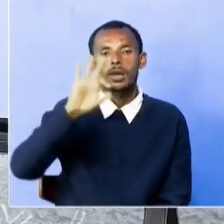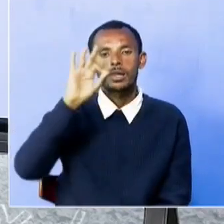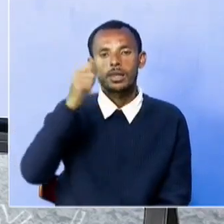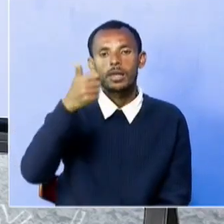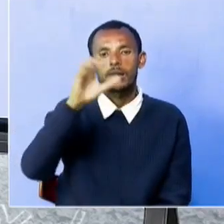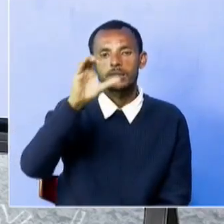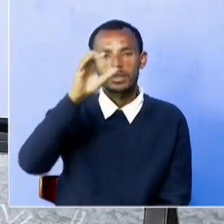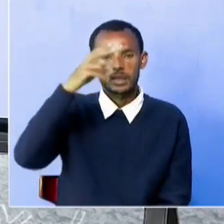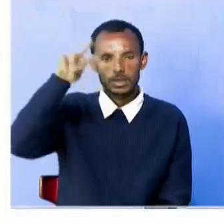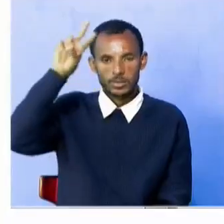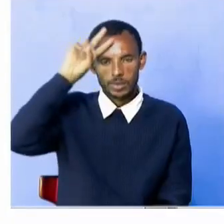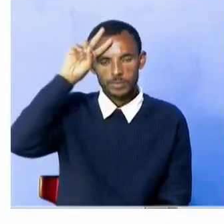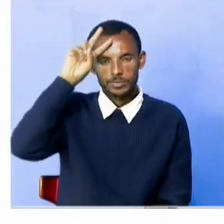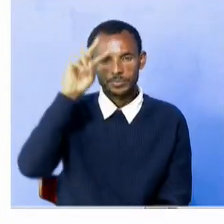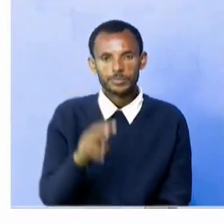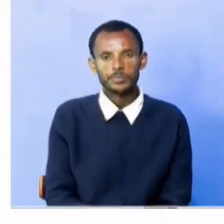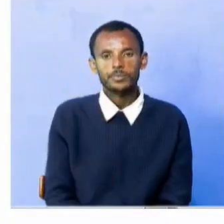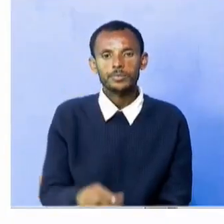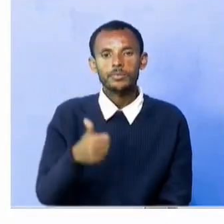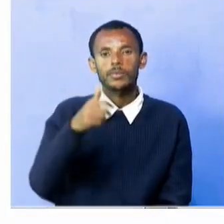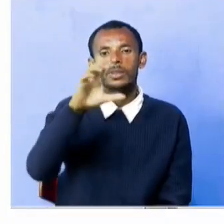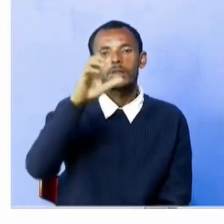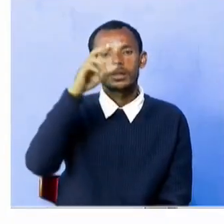AC square,